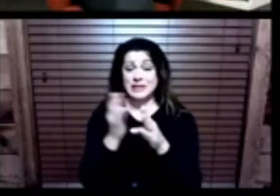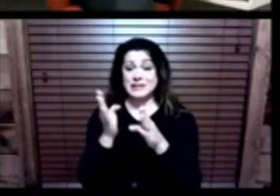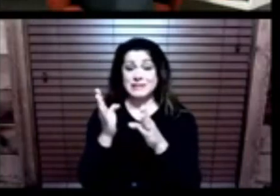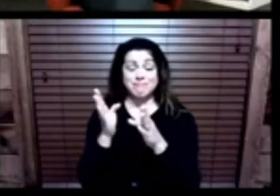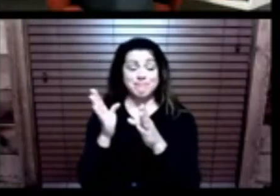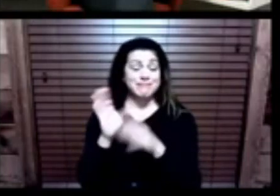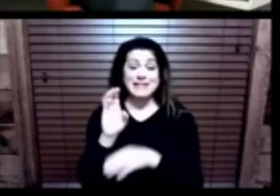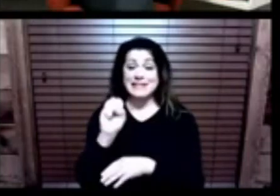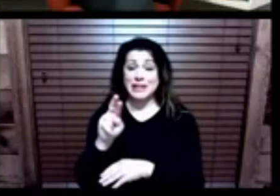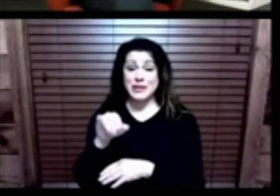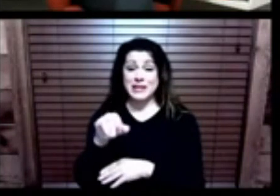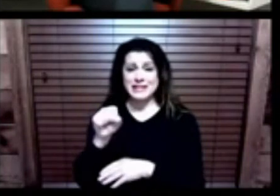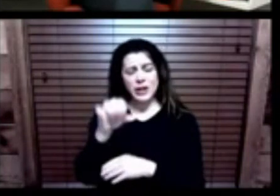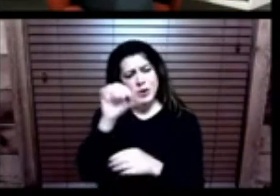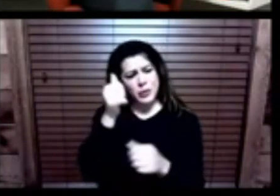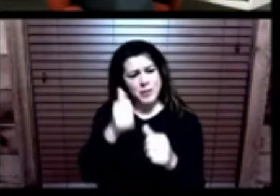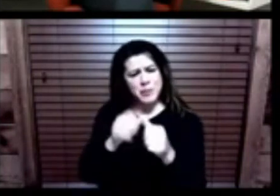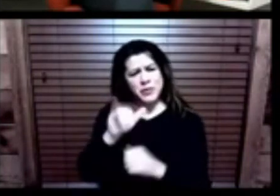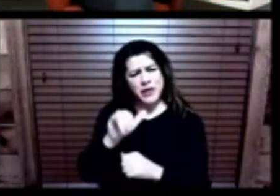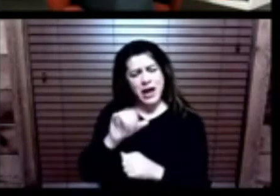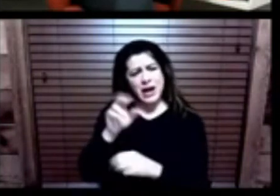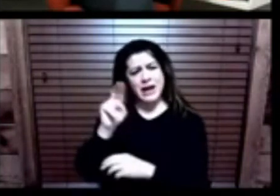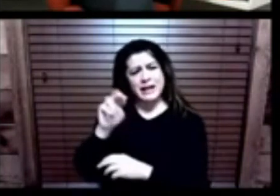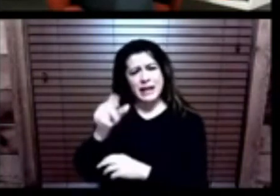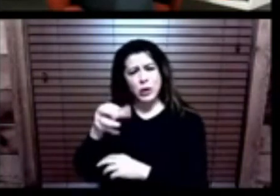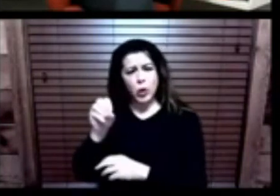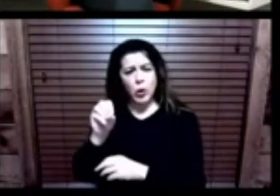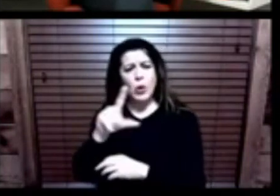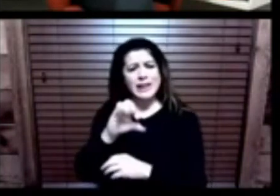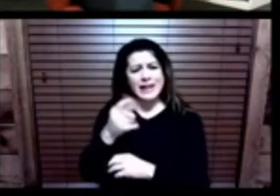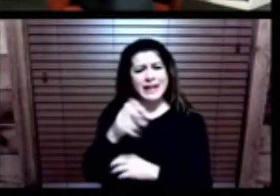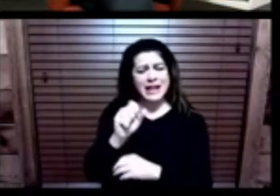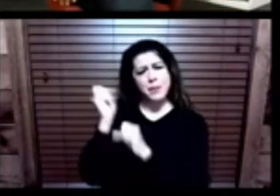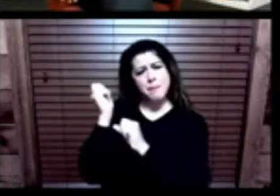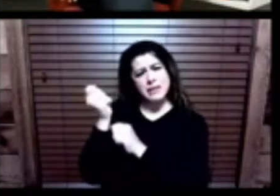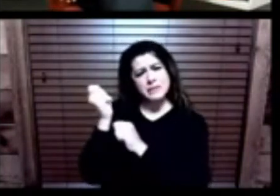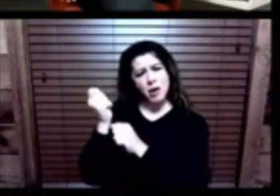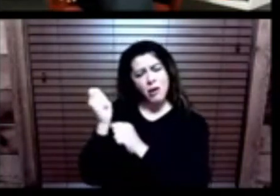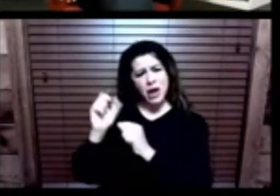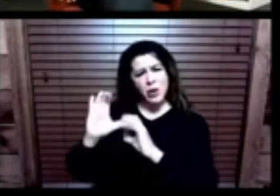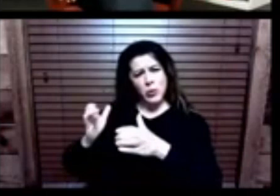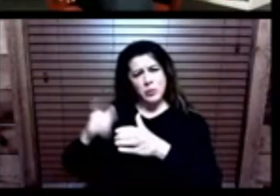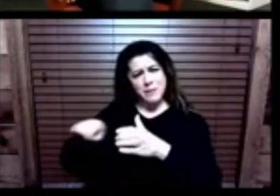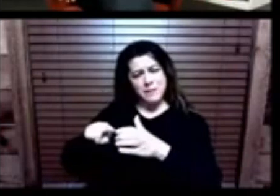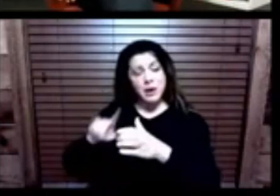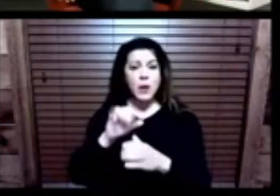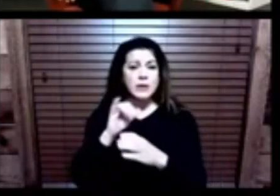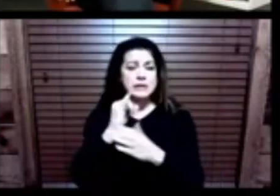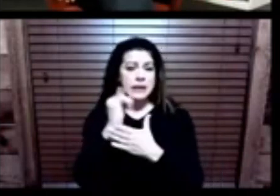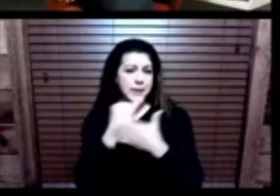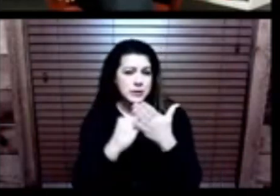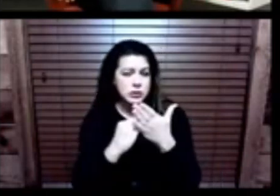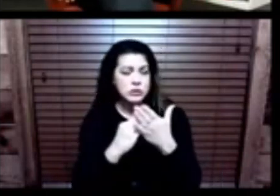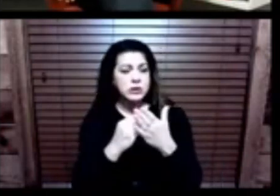the Negro League and the baseball? Yeah. This is one of those images of one of those